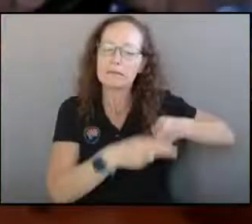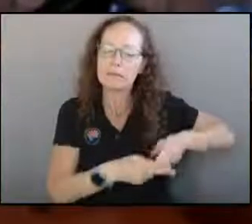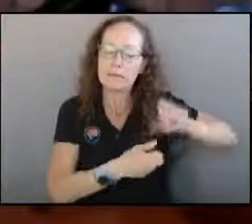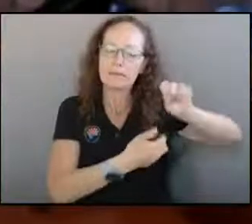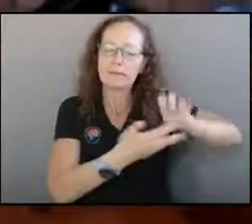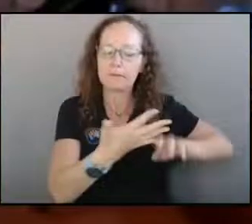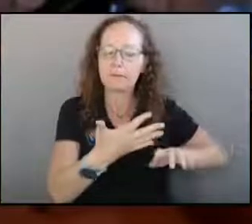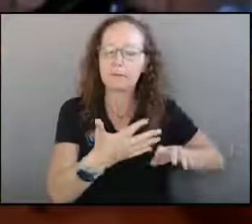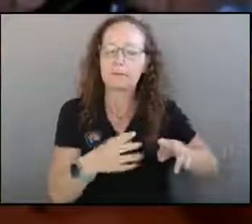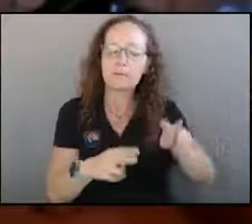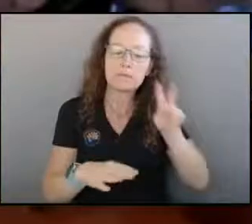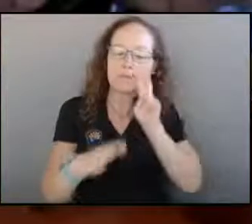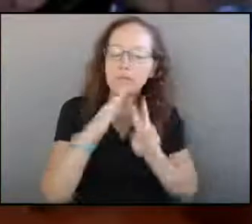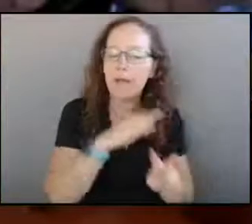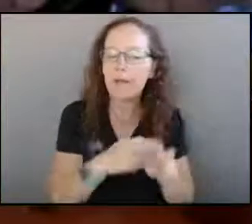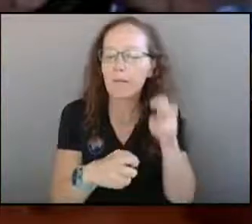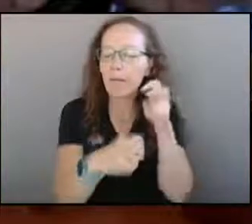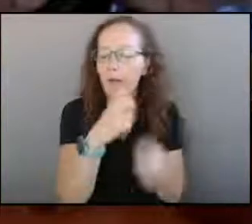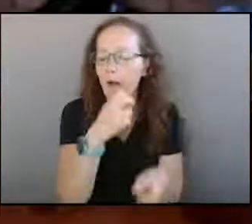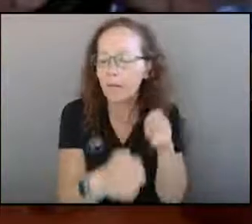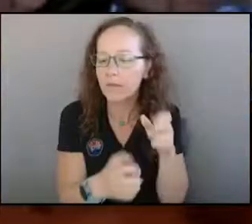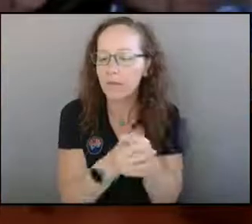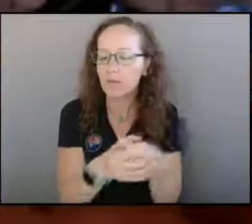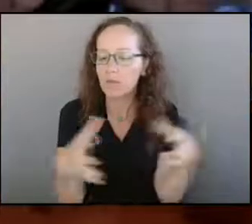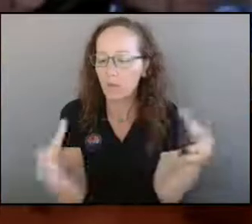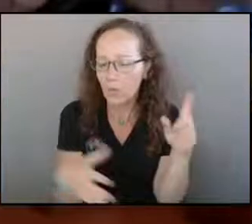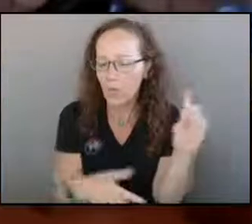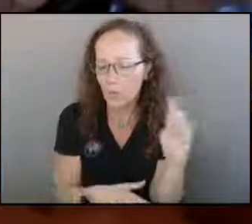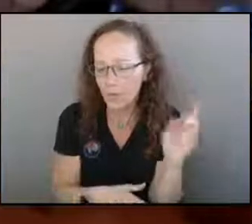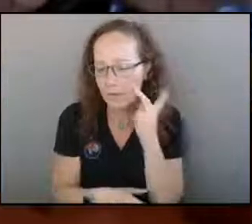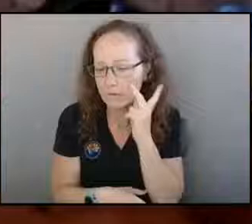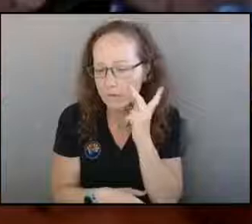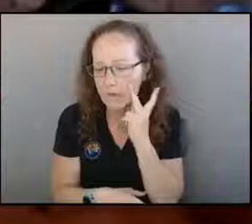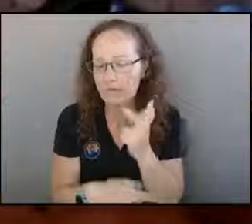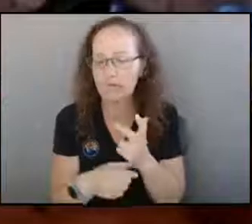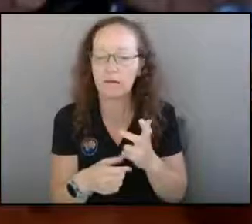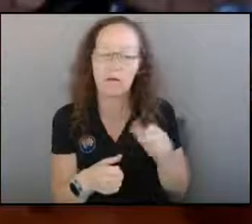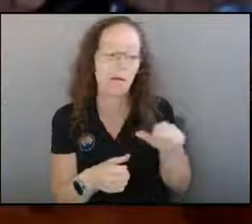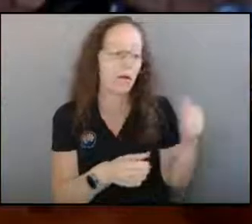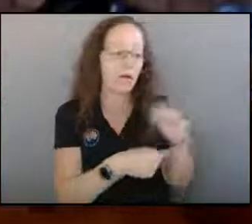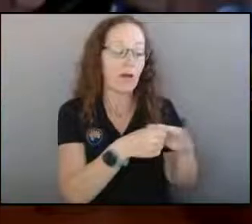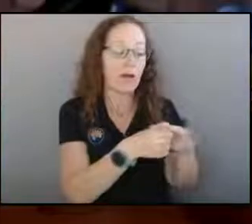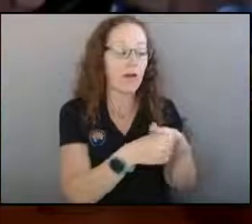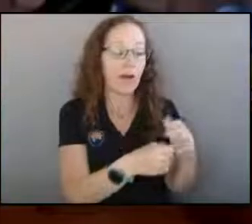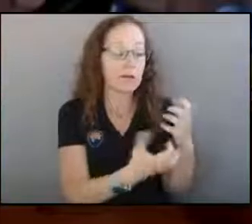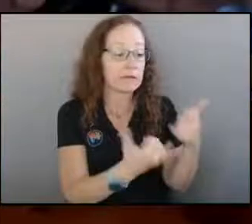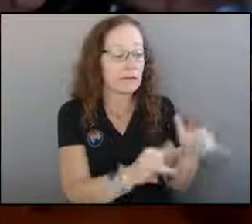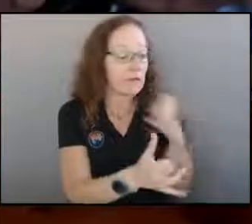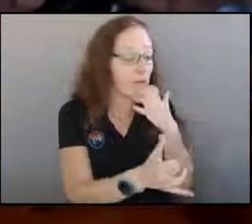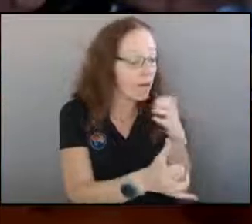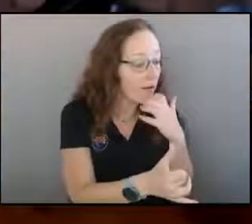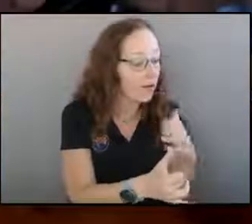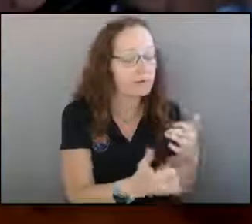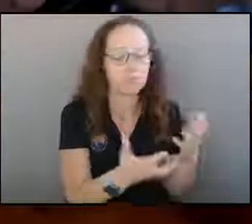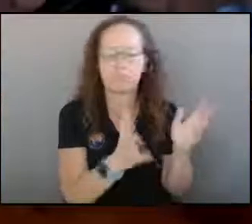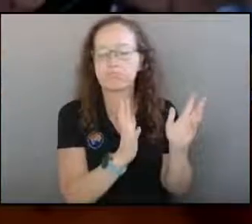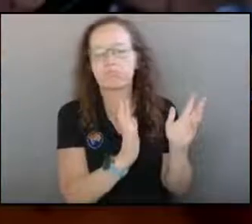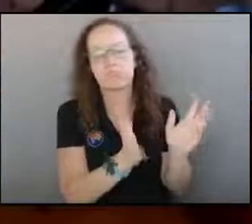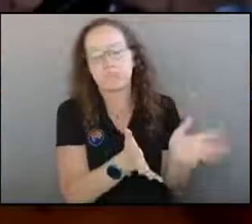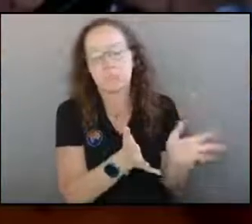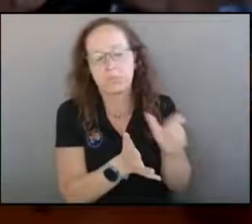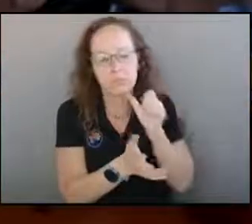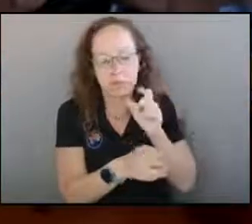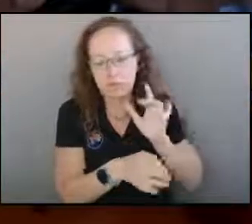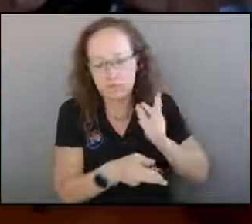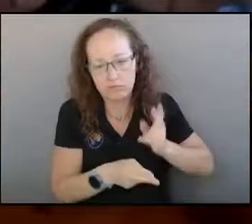lot of areas that still have heat or fire in them, but we're not going to see that growth. So let's look at the fuels real quick for tomorrow. The 1